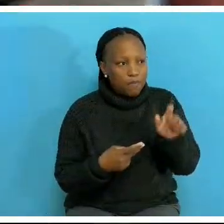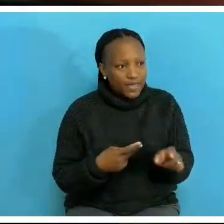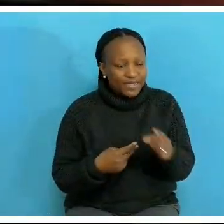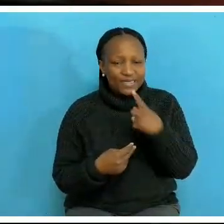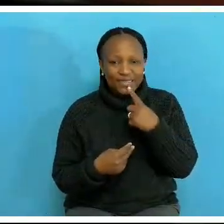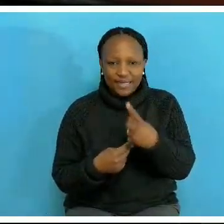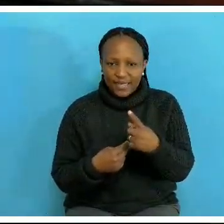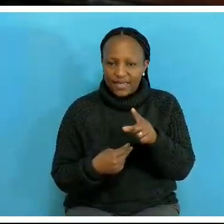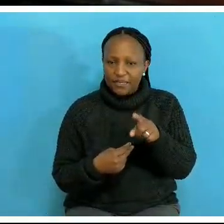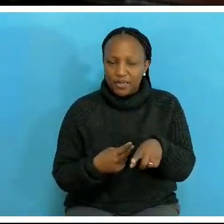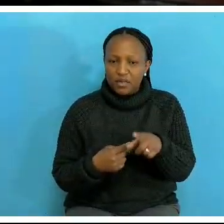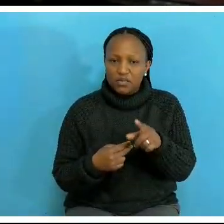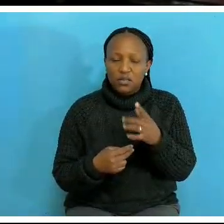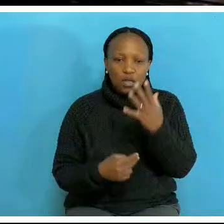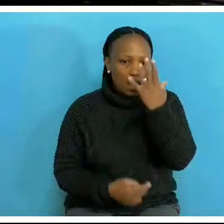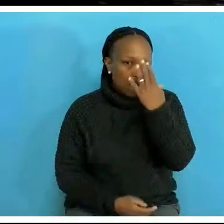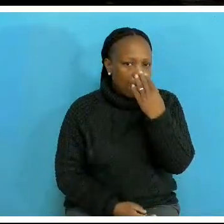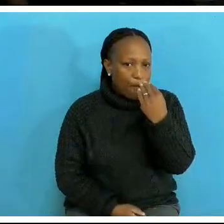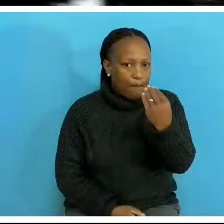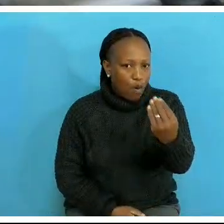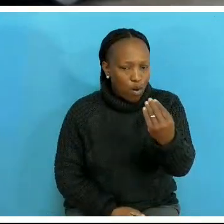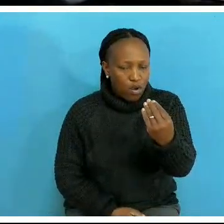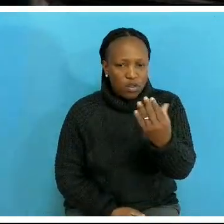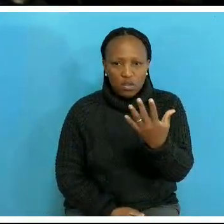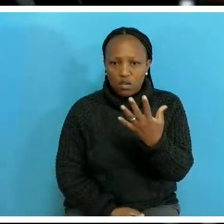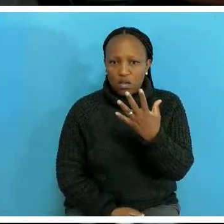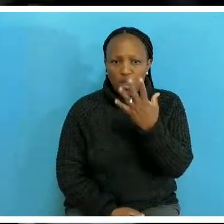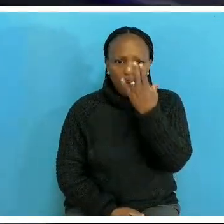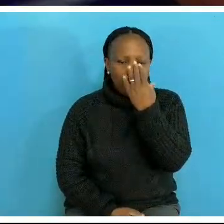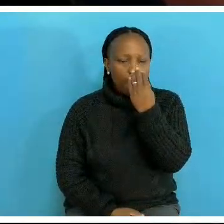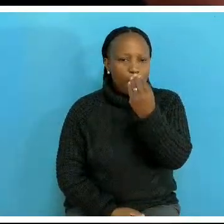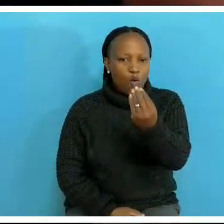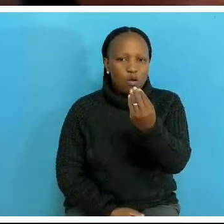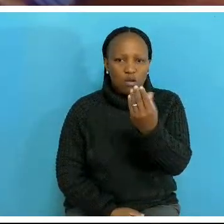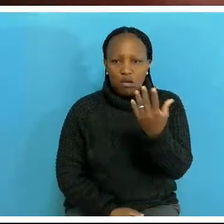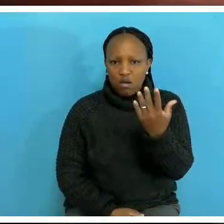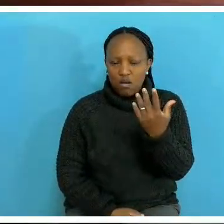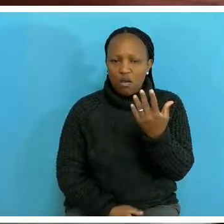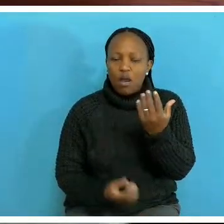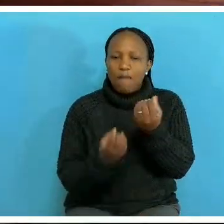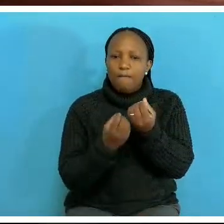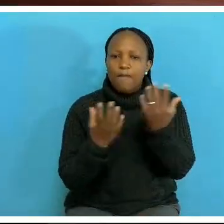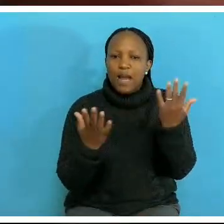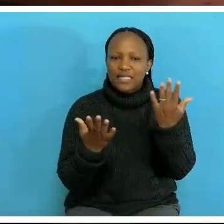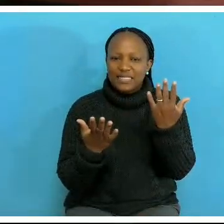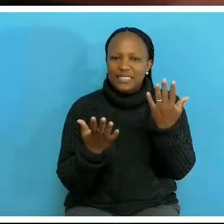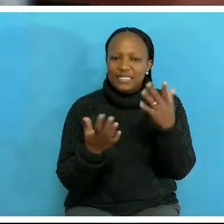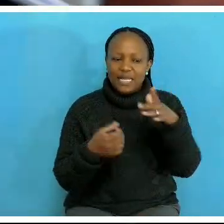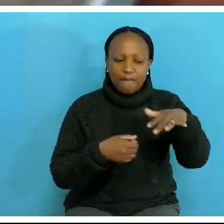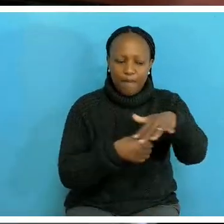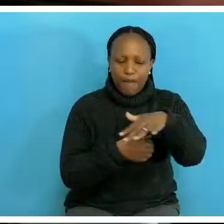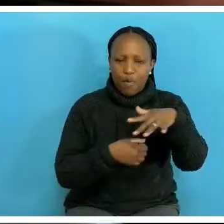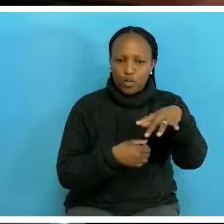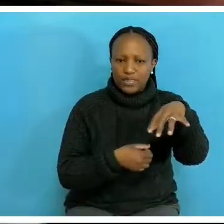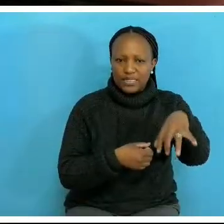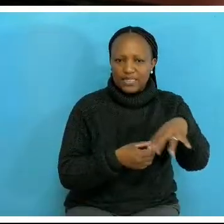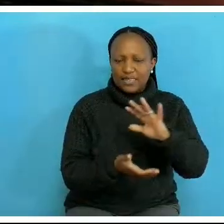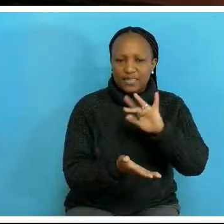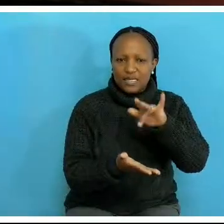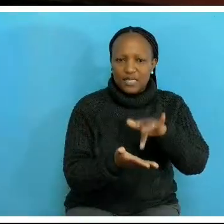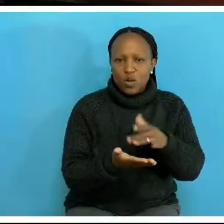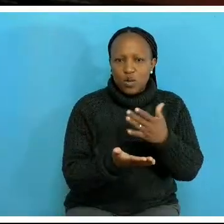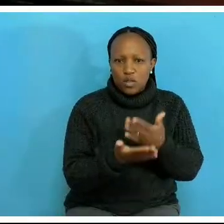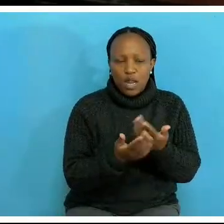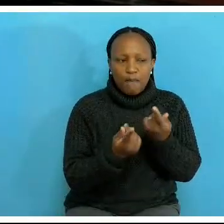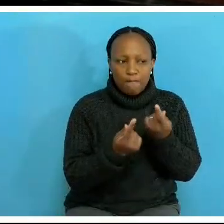to Aponia Mall. You've got to, where's our multi-purpose center where we can keep our money in Eldorado